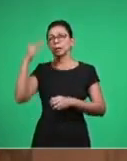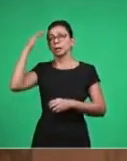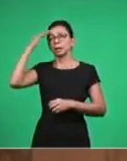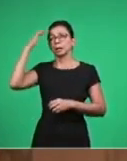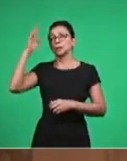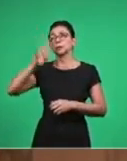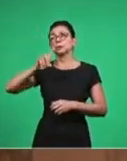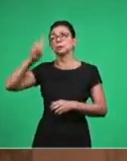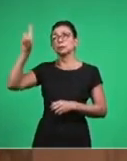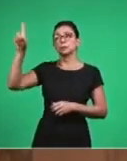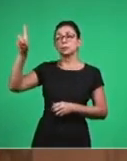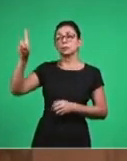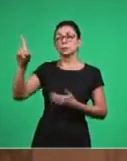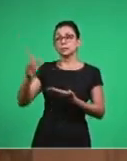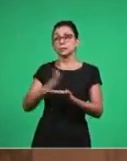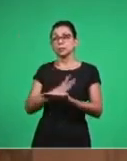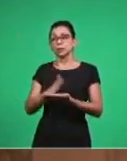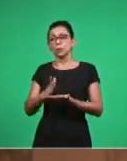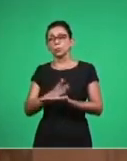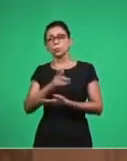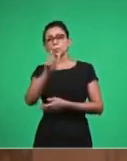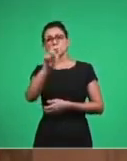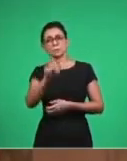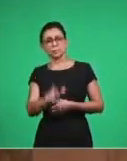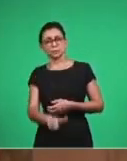can't try to be